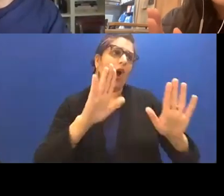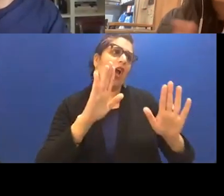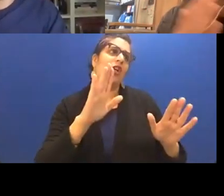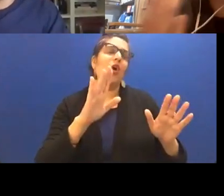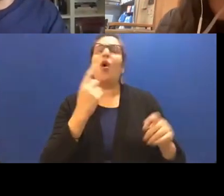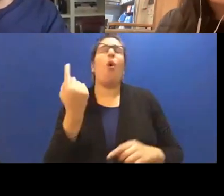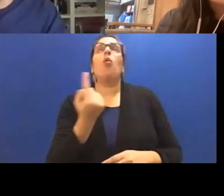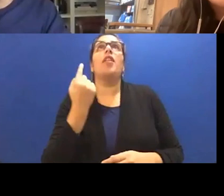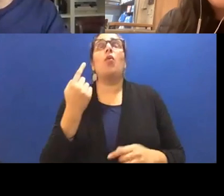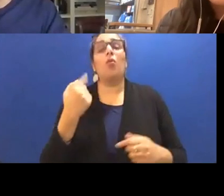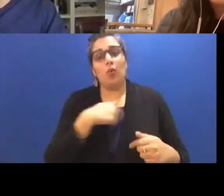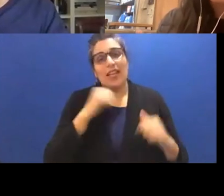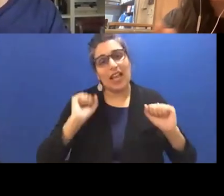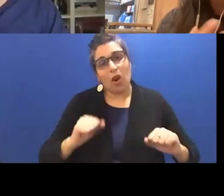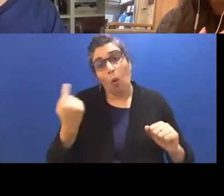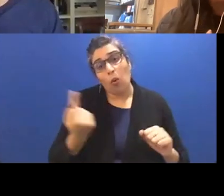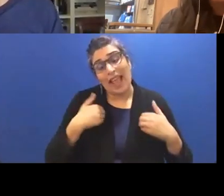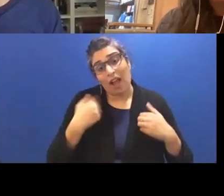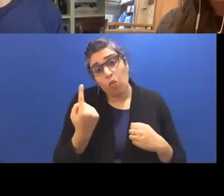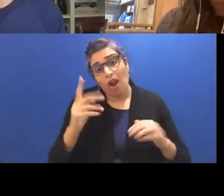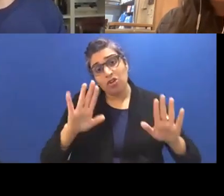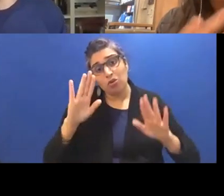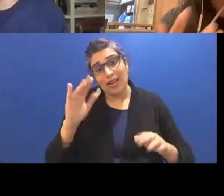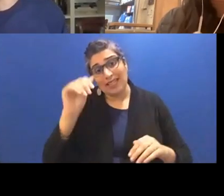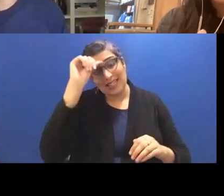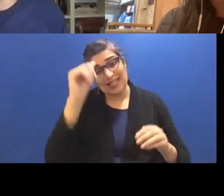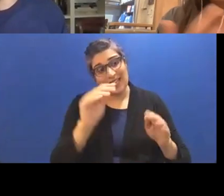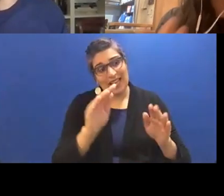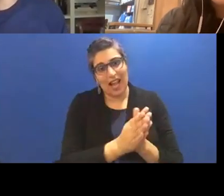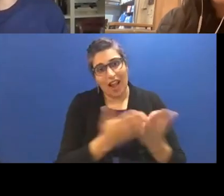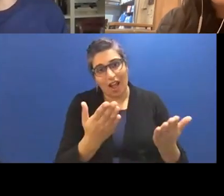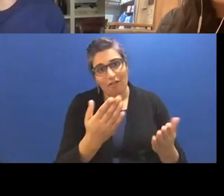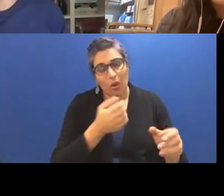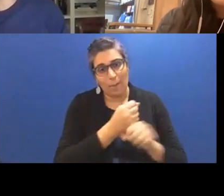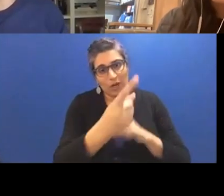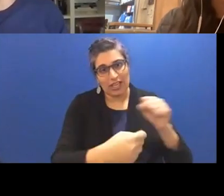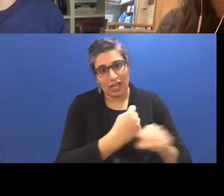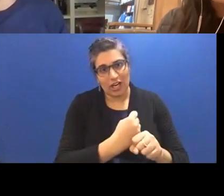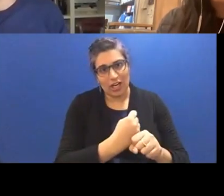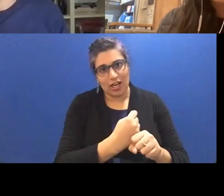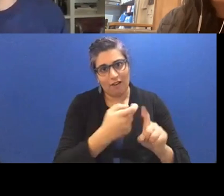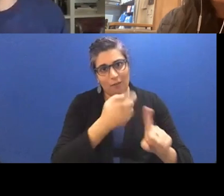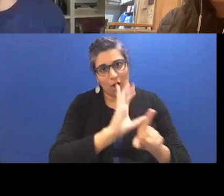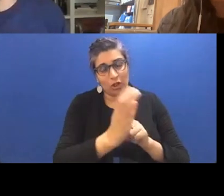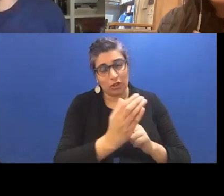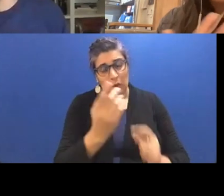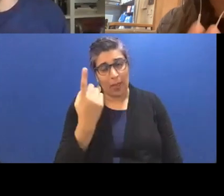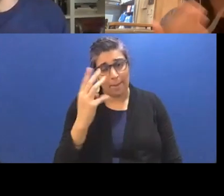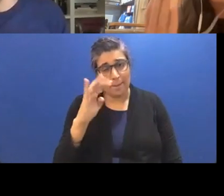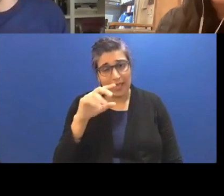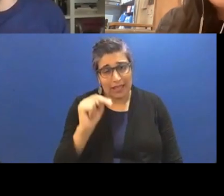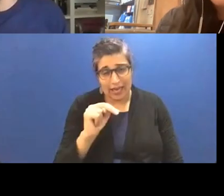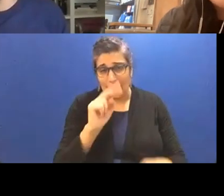year. Like, how ridiculous is that? You know, in from a culture that has billions of people walking the world, or, you know, you can't